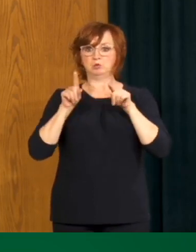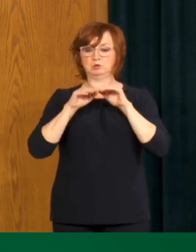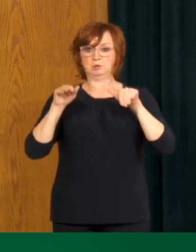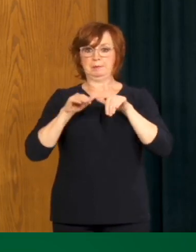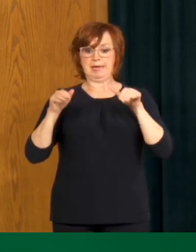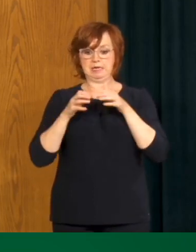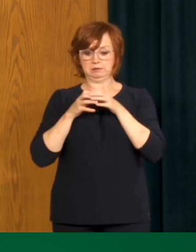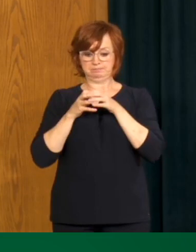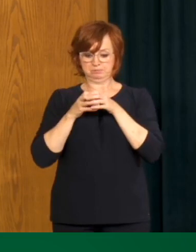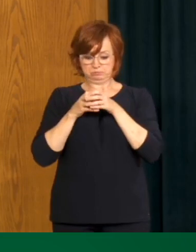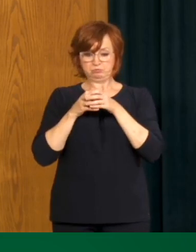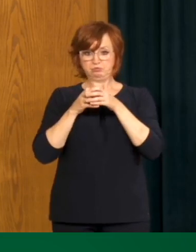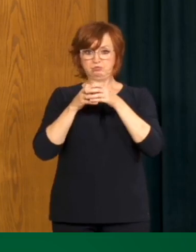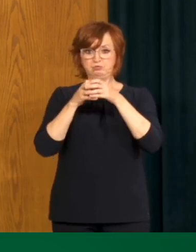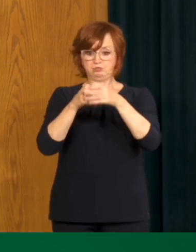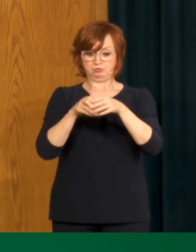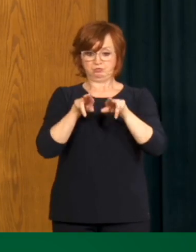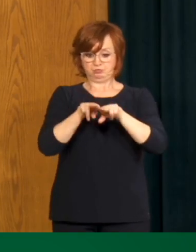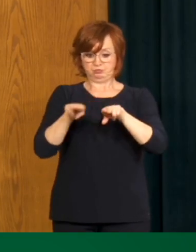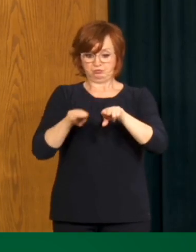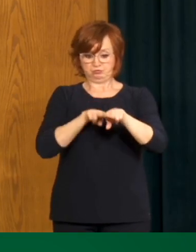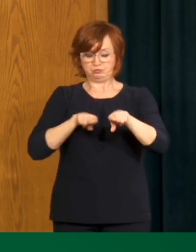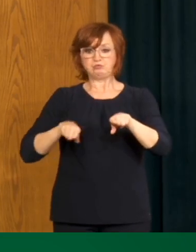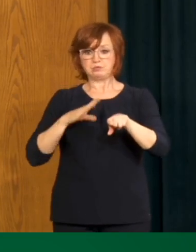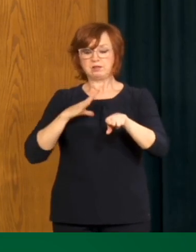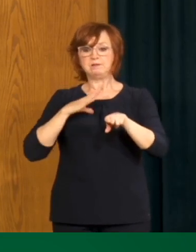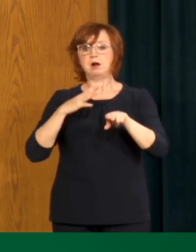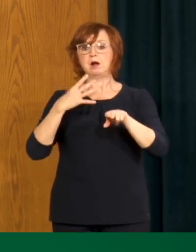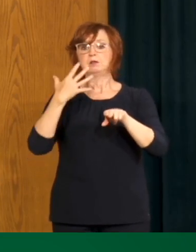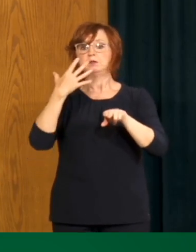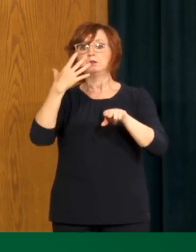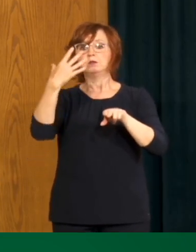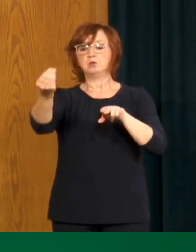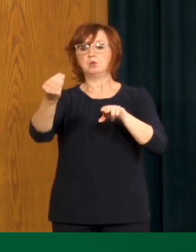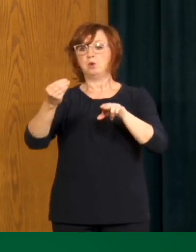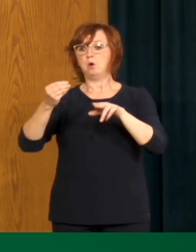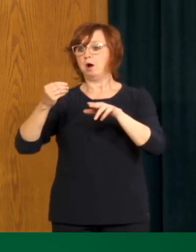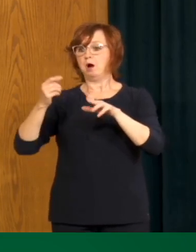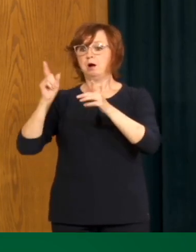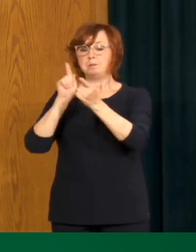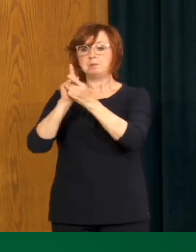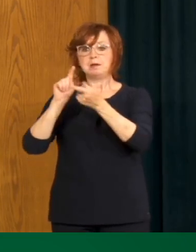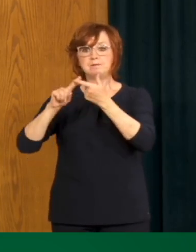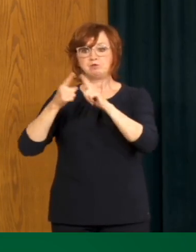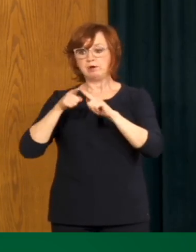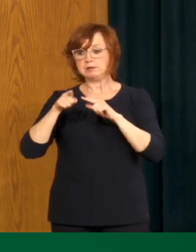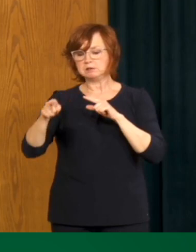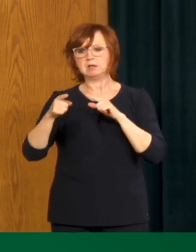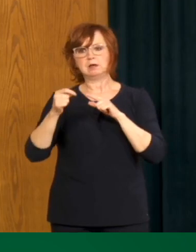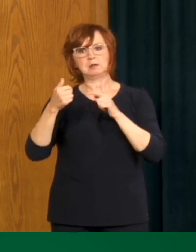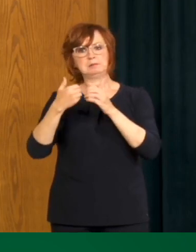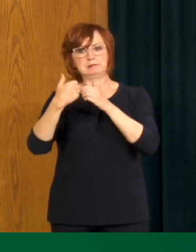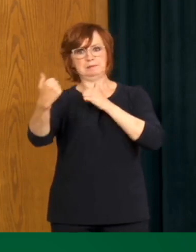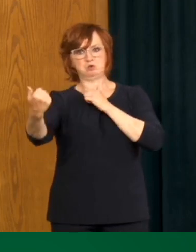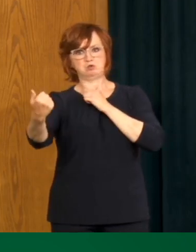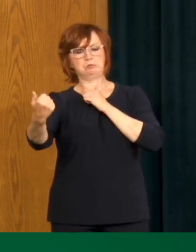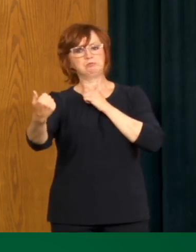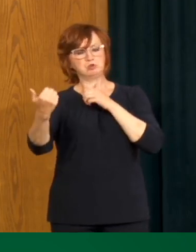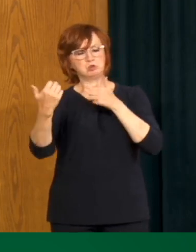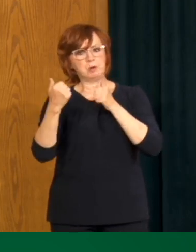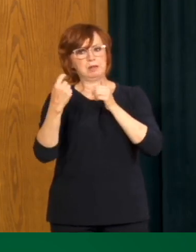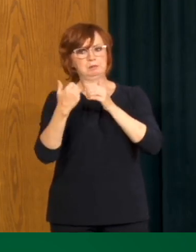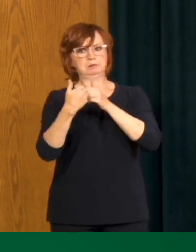just maintain some distance with people who aren't part of your virtual bubble. I think those principles should apply in pools